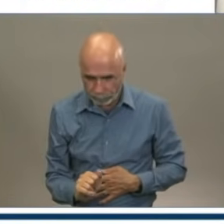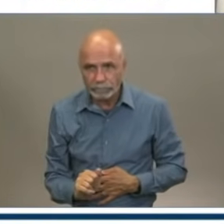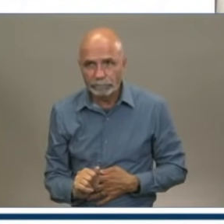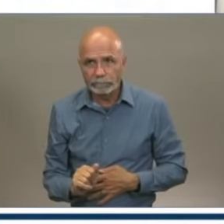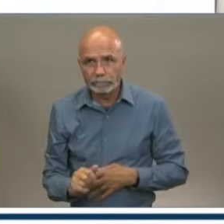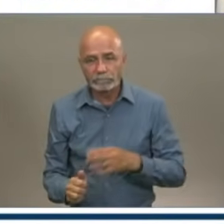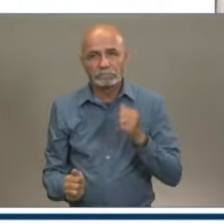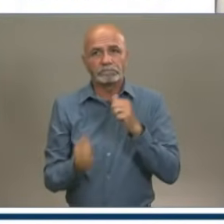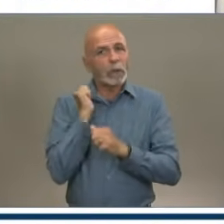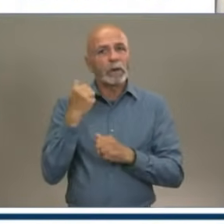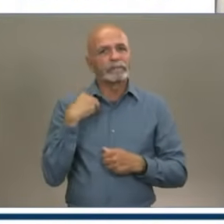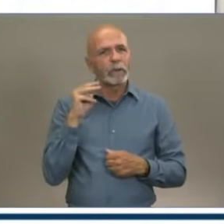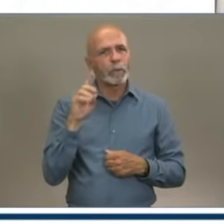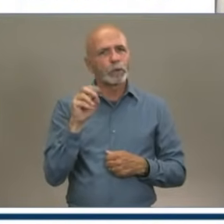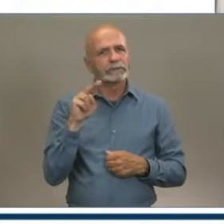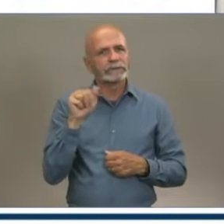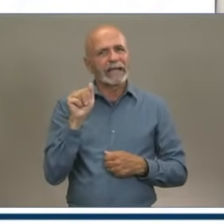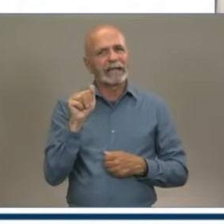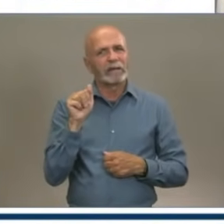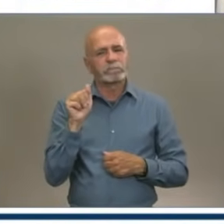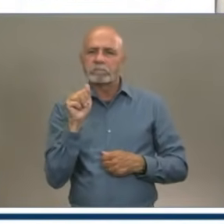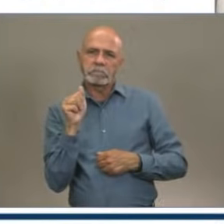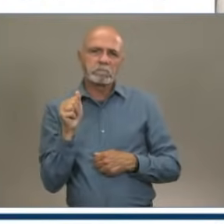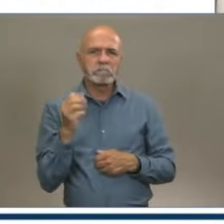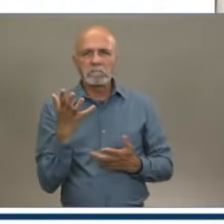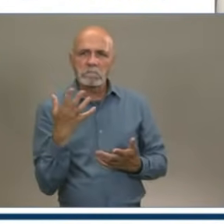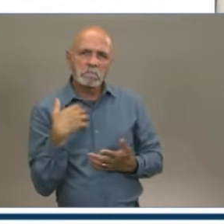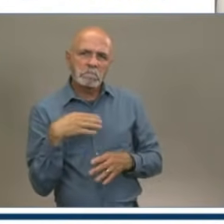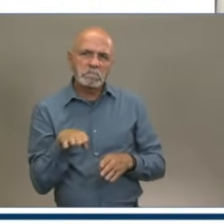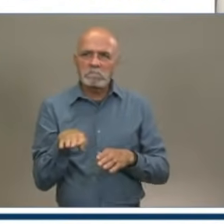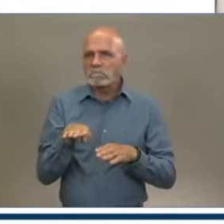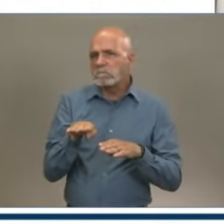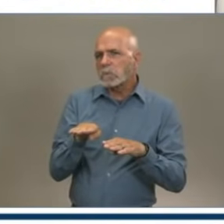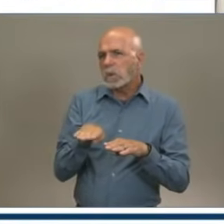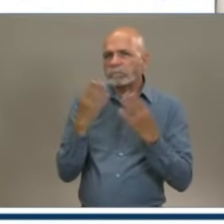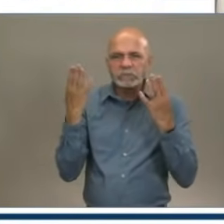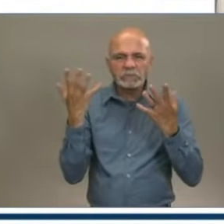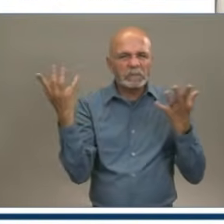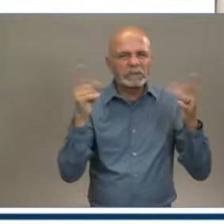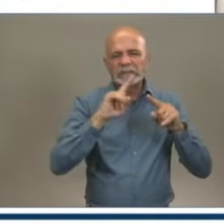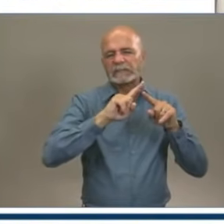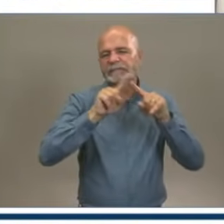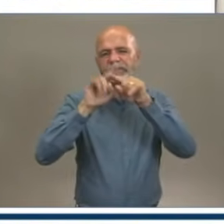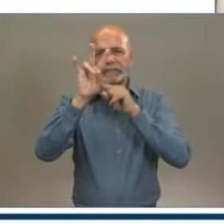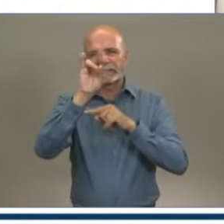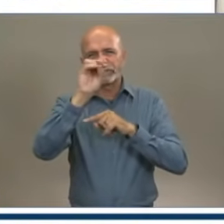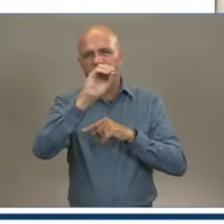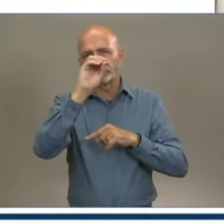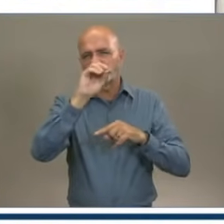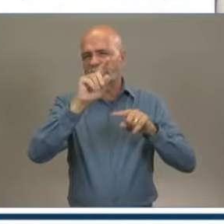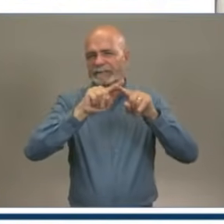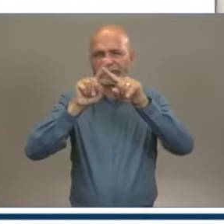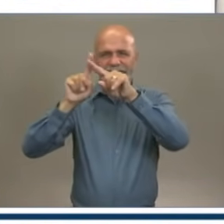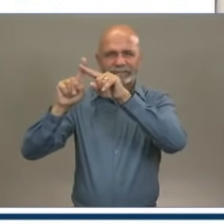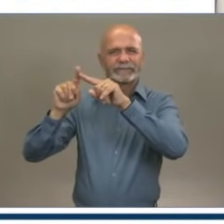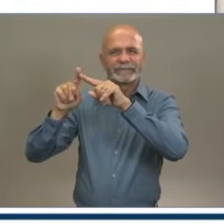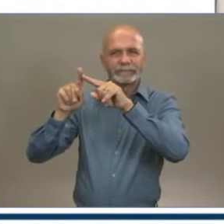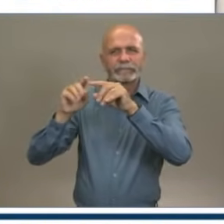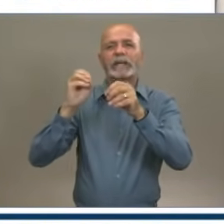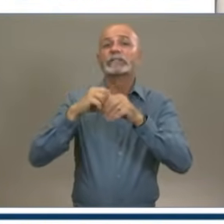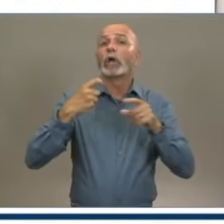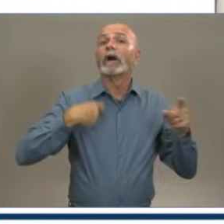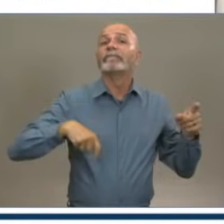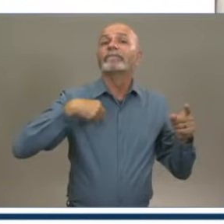Moderna. For example, there are about 70 appointments open for Moderna just at the convention center for each of the next 3